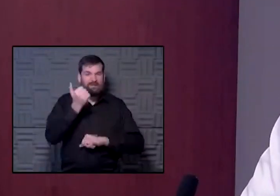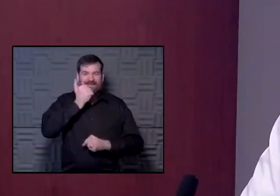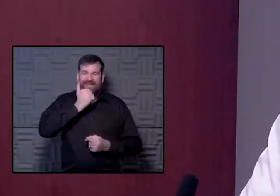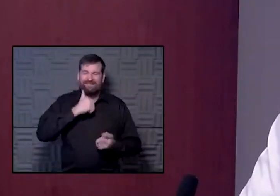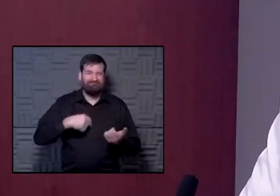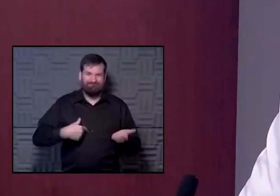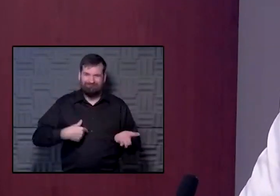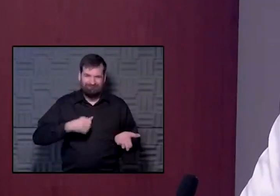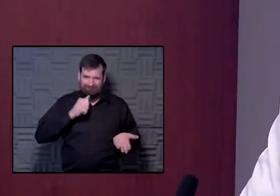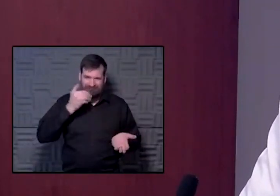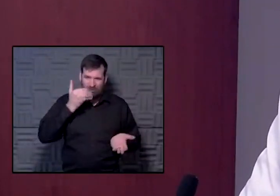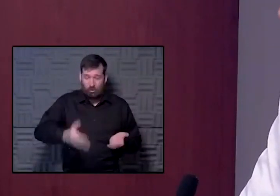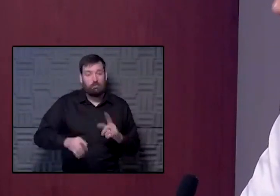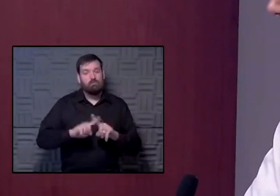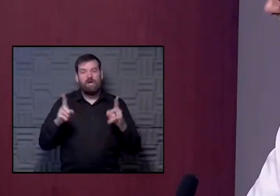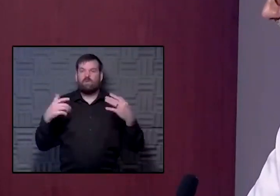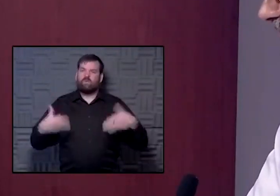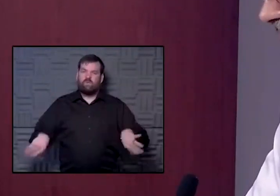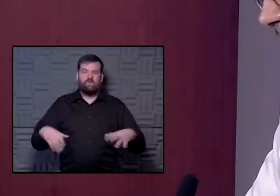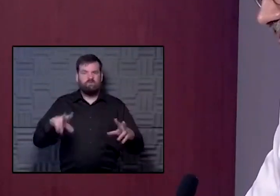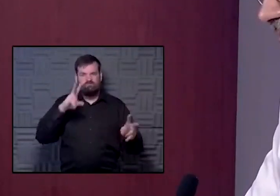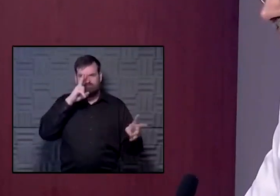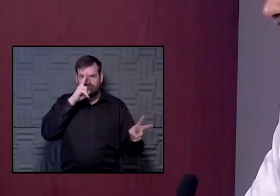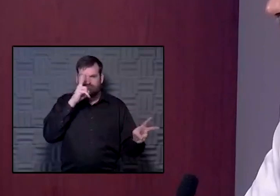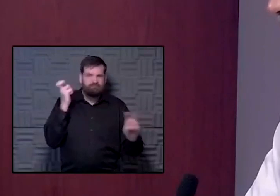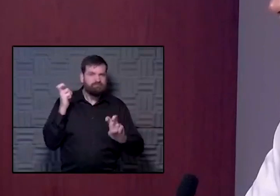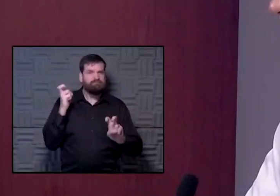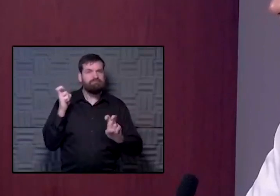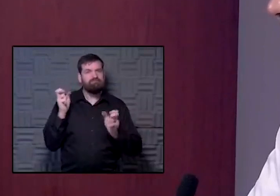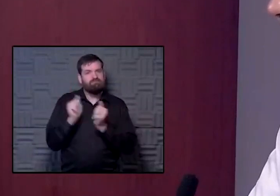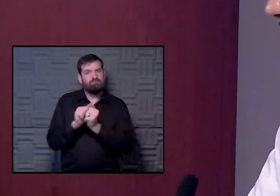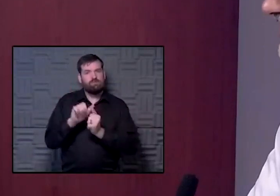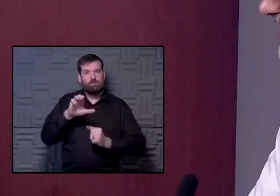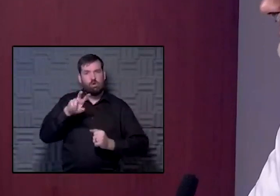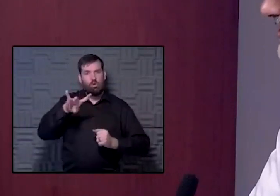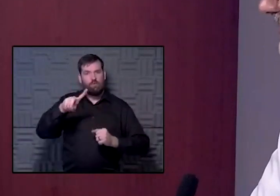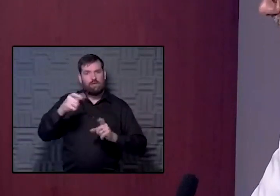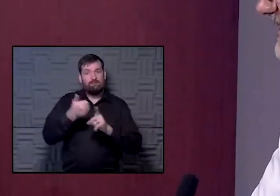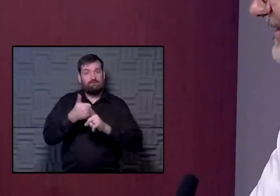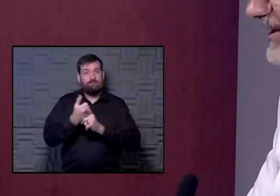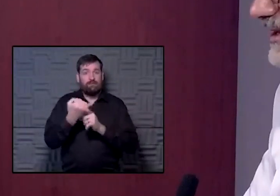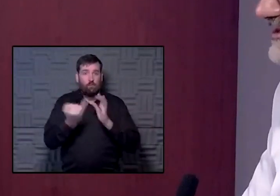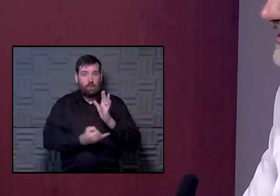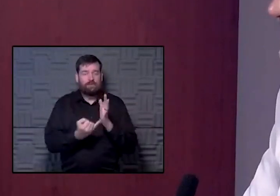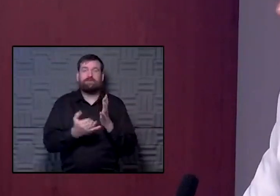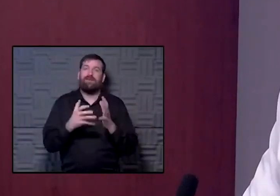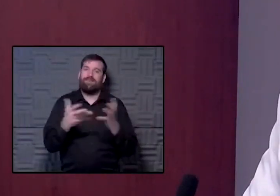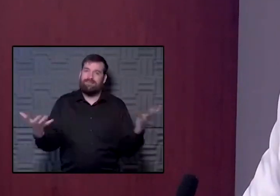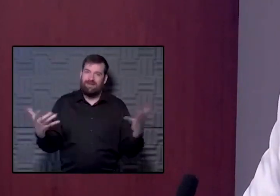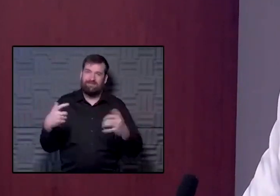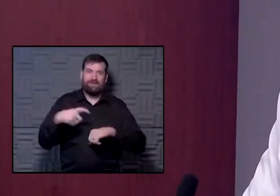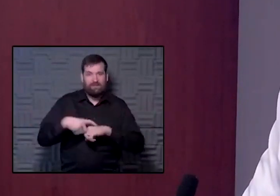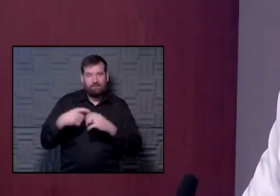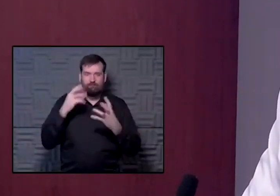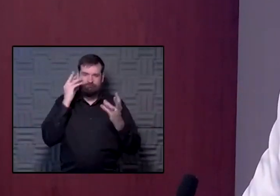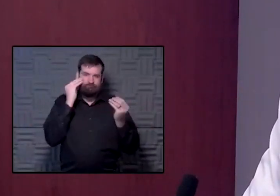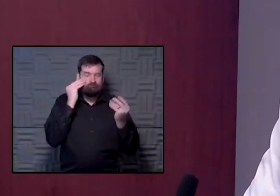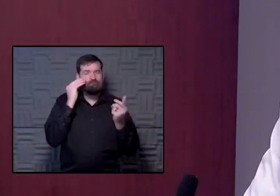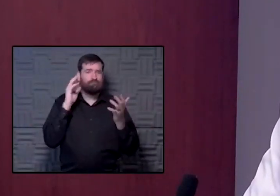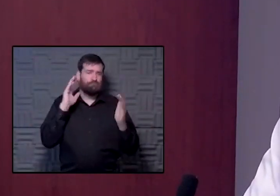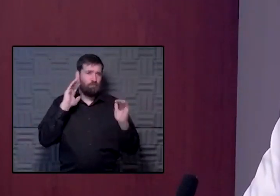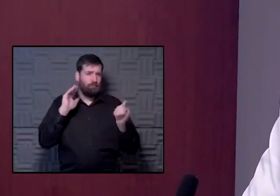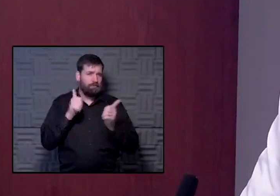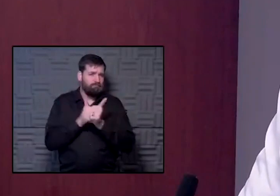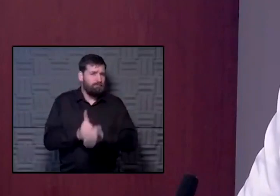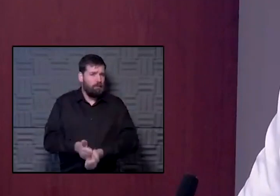but, when you're really sick with COVID and you're in quarantine, you have a lot to think about, and hopefully you would be compliant with